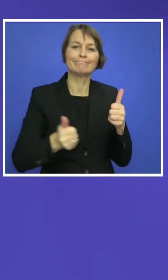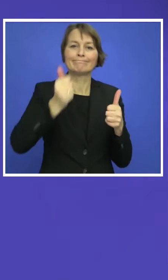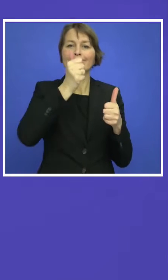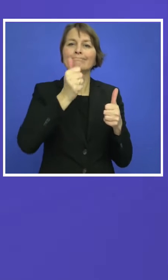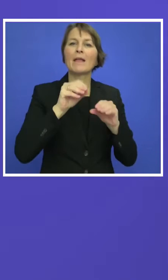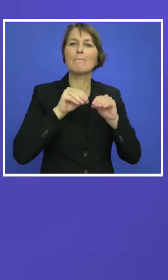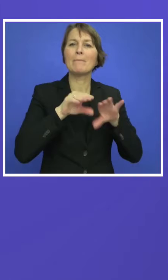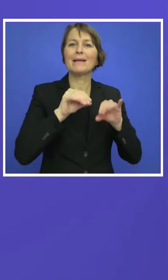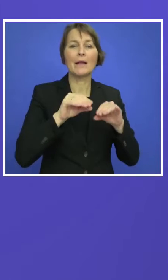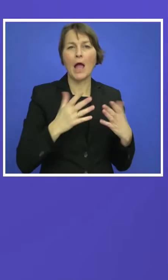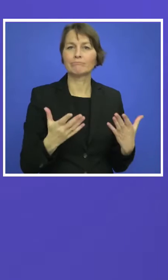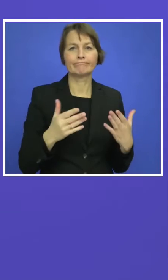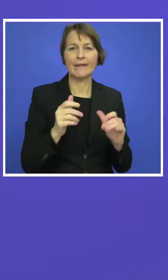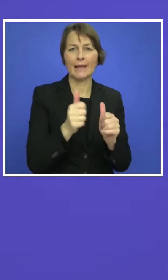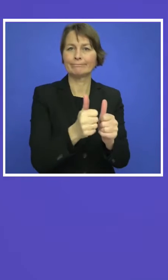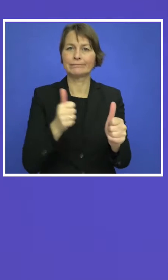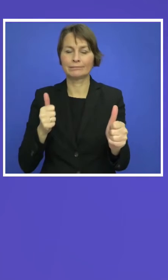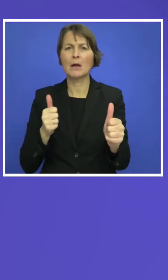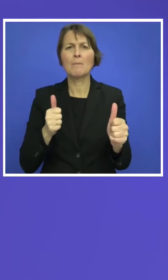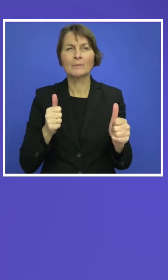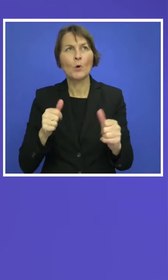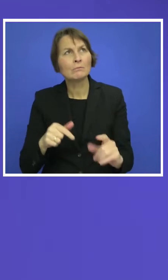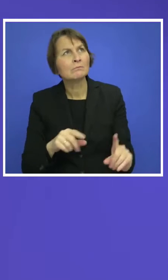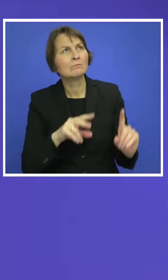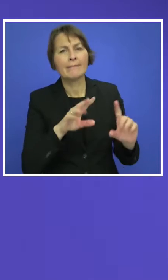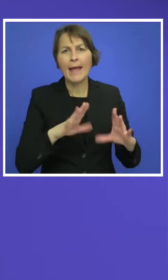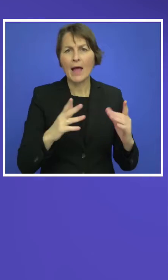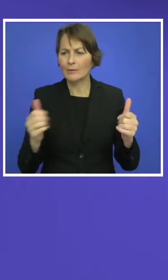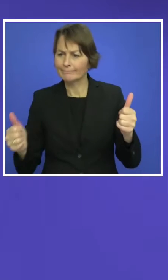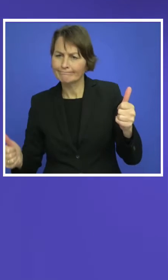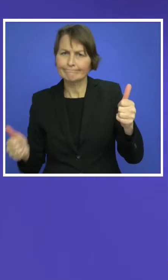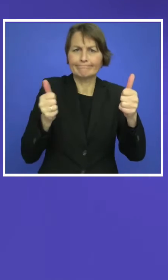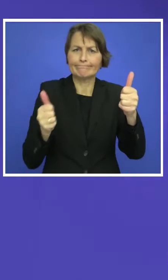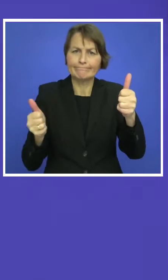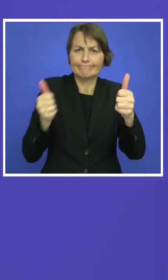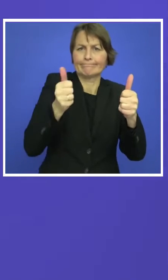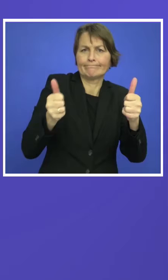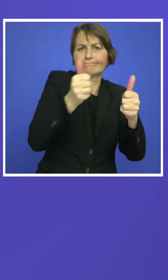We need to focus on this. We need to have women leading large